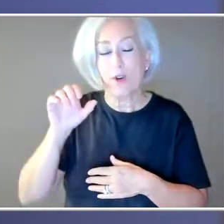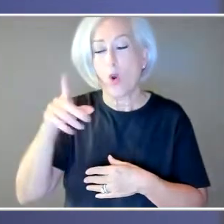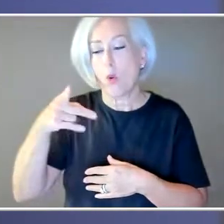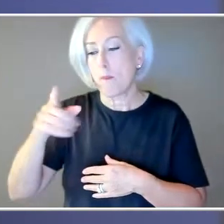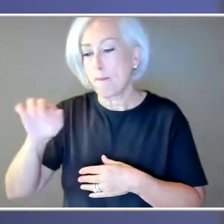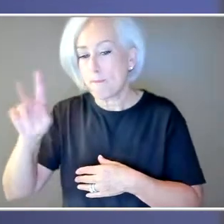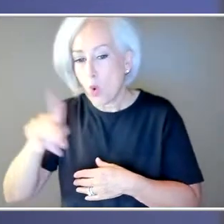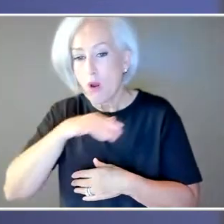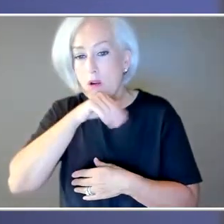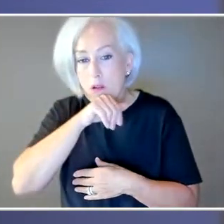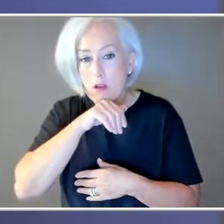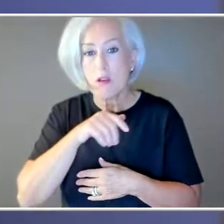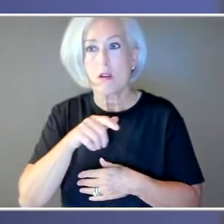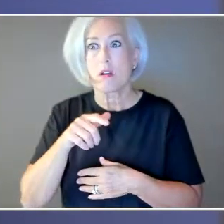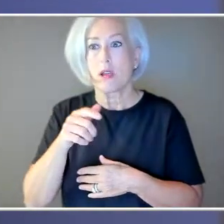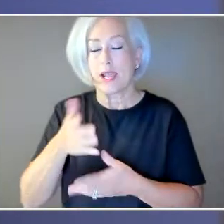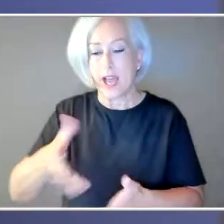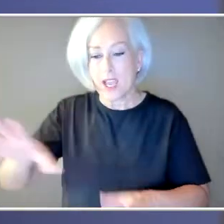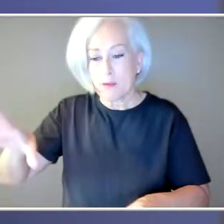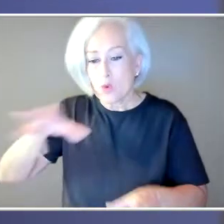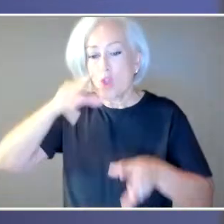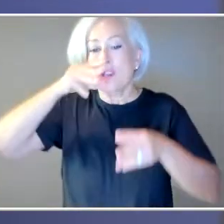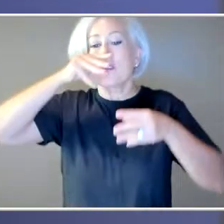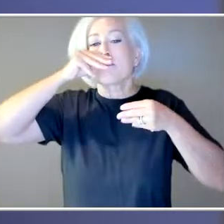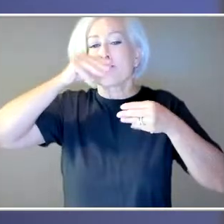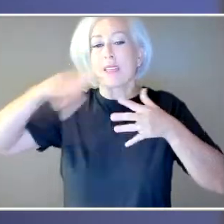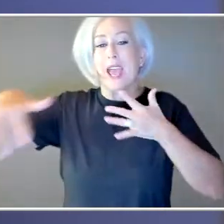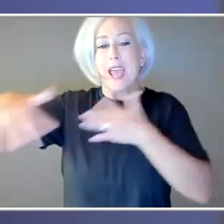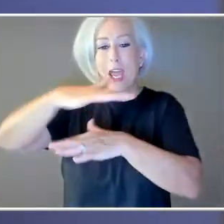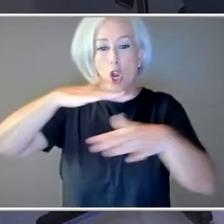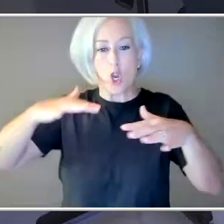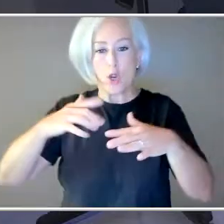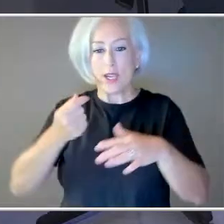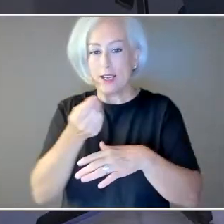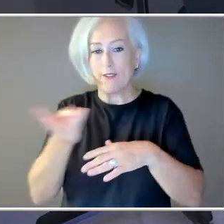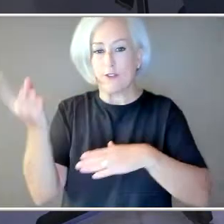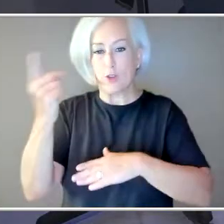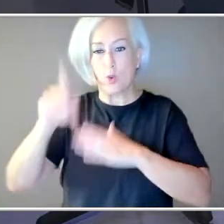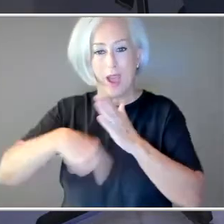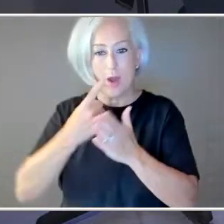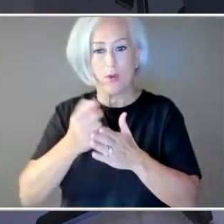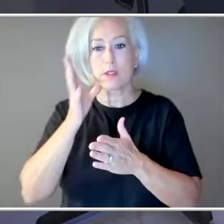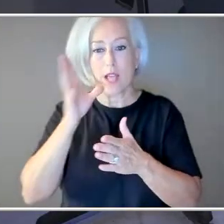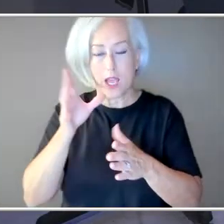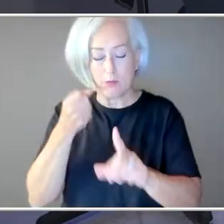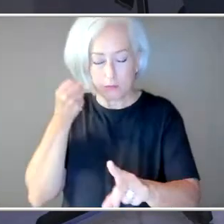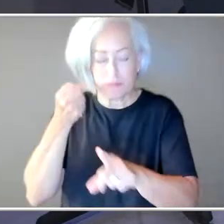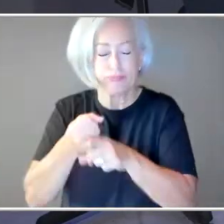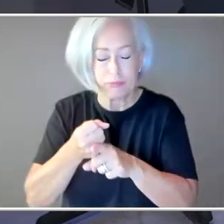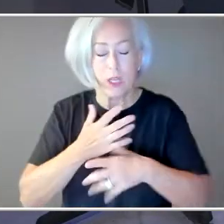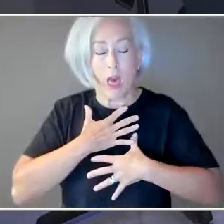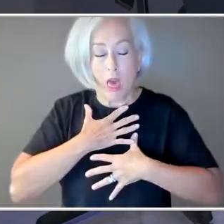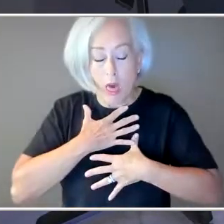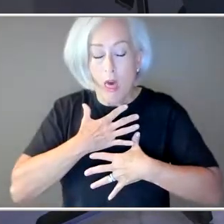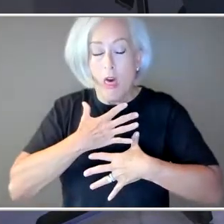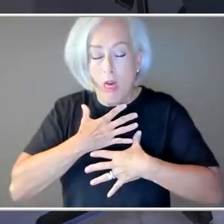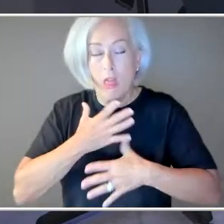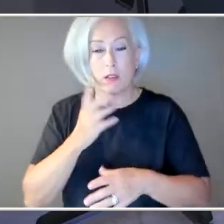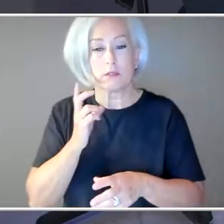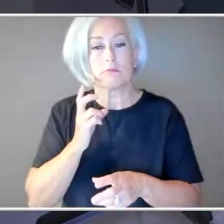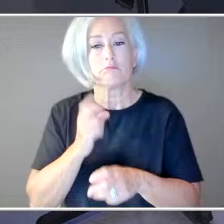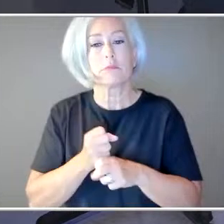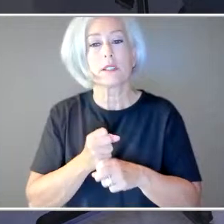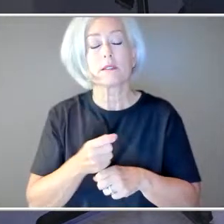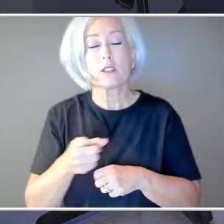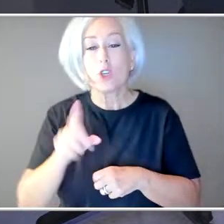will have some anaphylactic symptoms. Rachel, good to see you today. So I understand you have a child living with